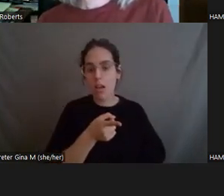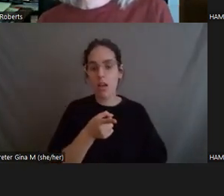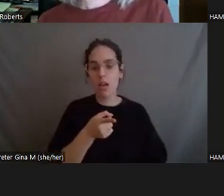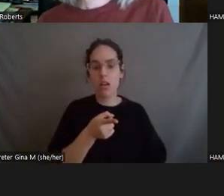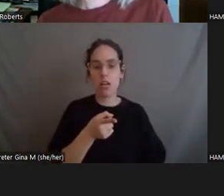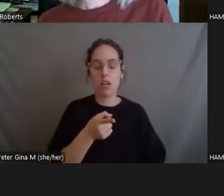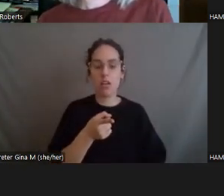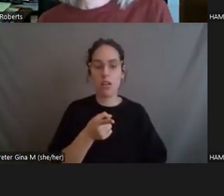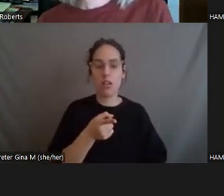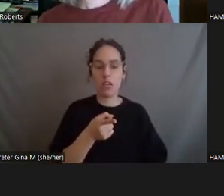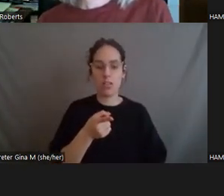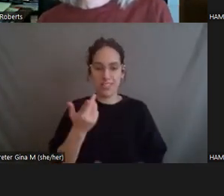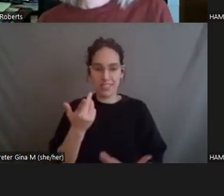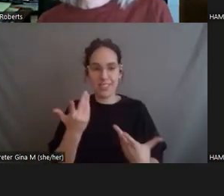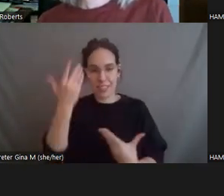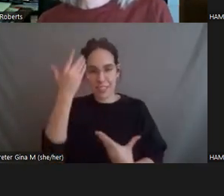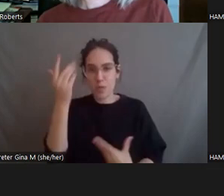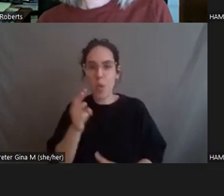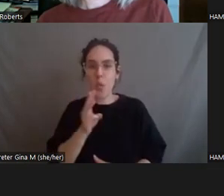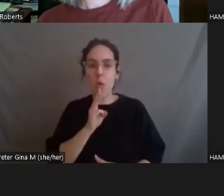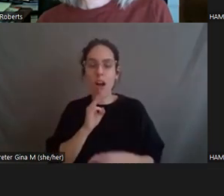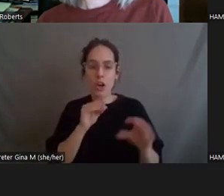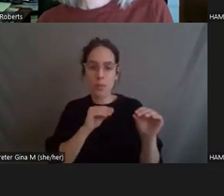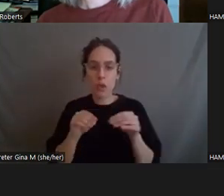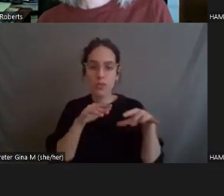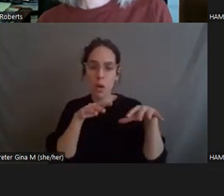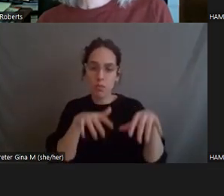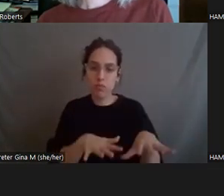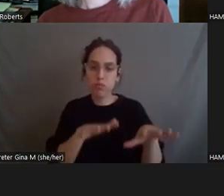natural, you know, water moves and how natural the clouds are.